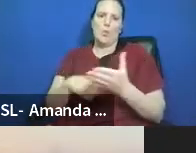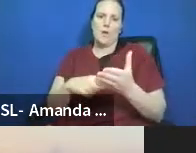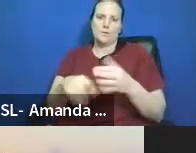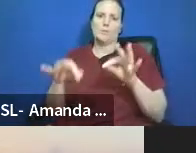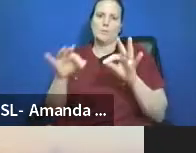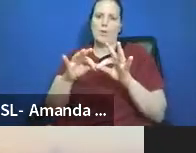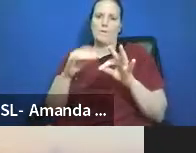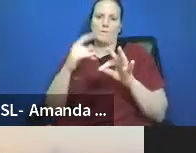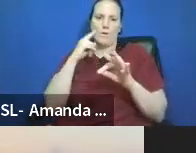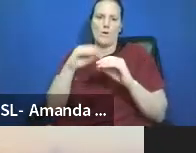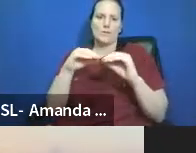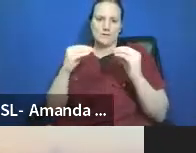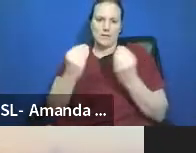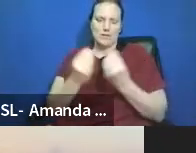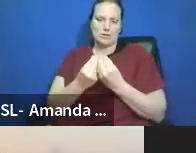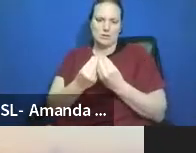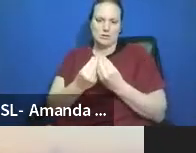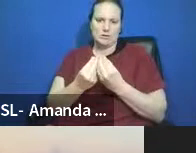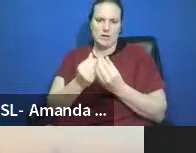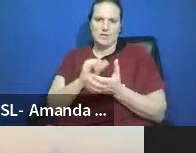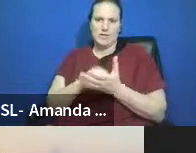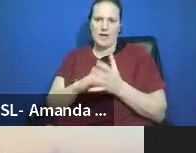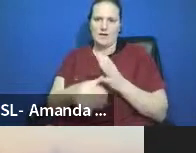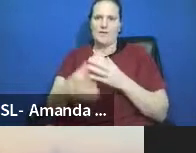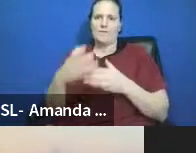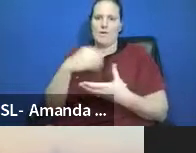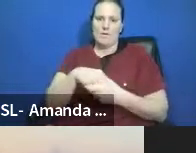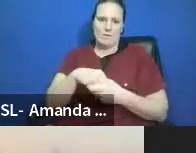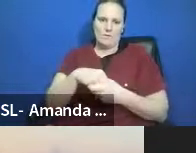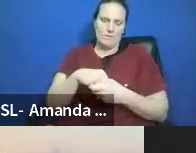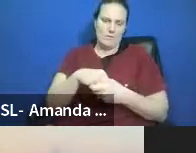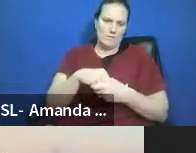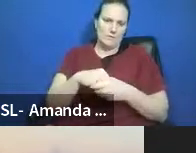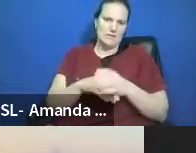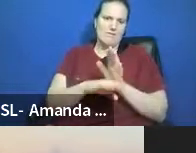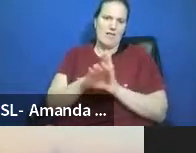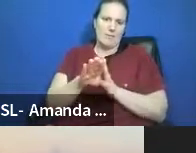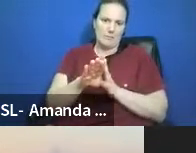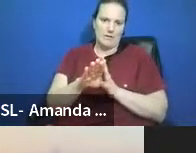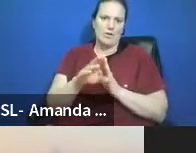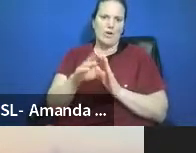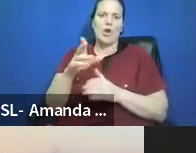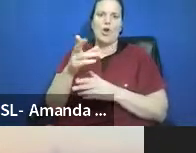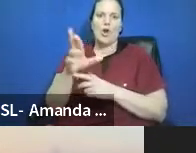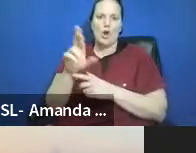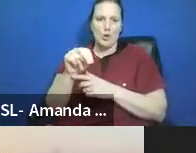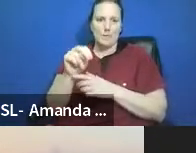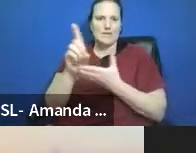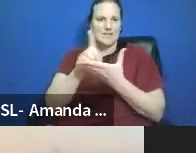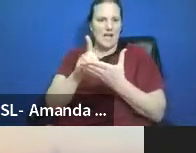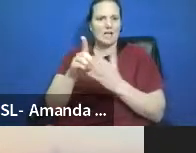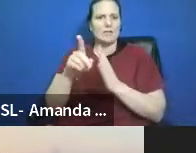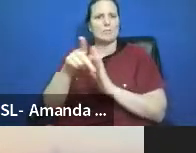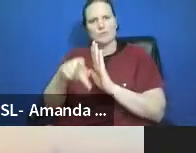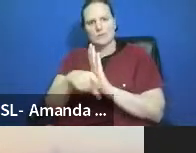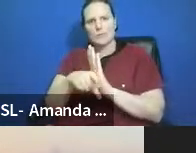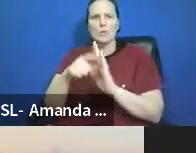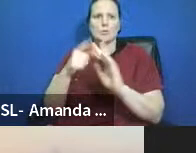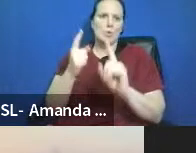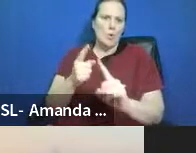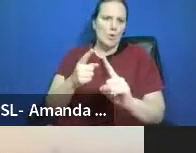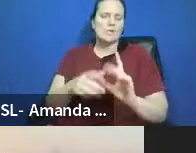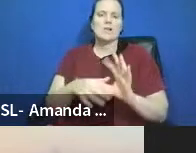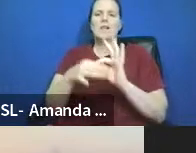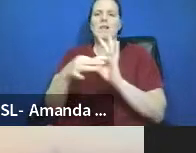as organizations. That all feeds into that developing urban design principles and goals, that links to